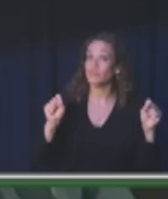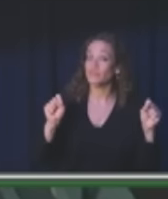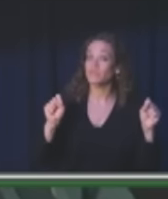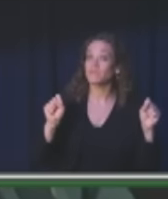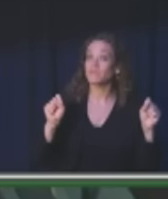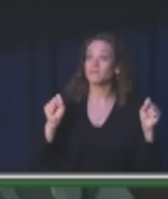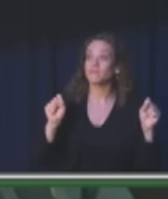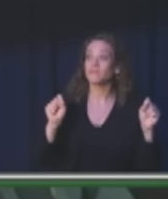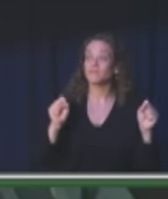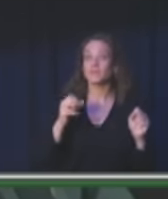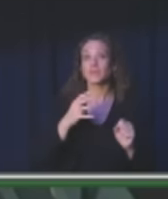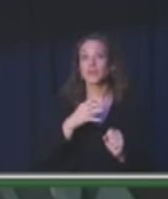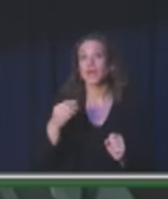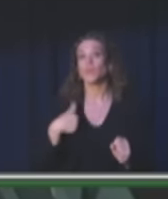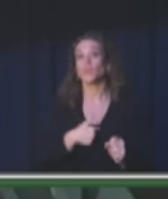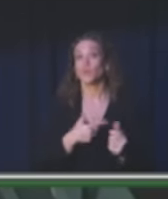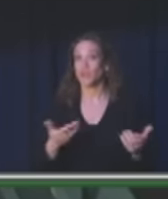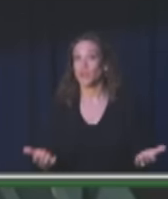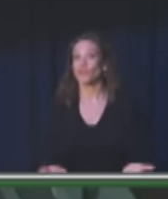can be here